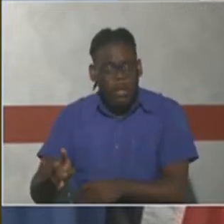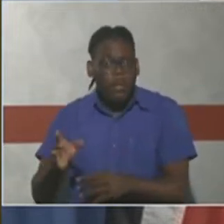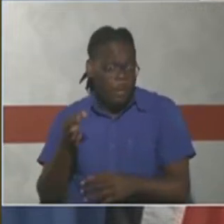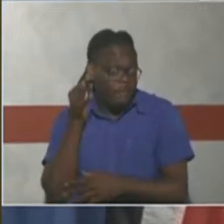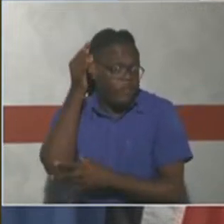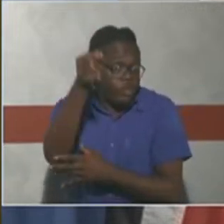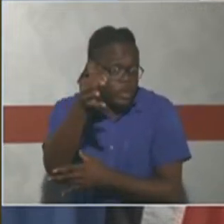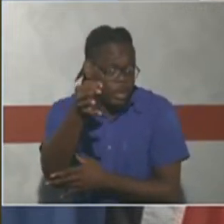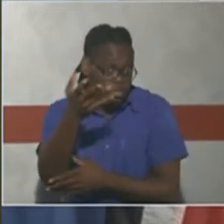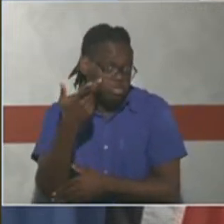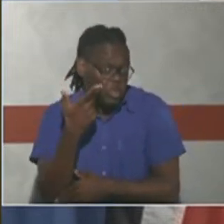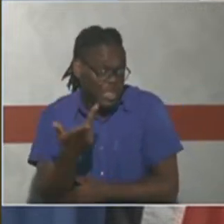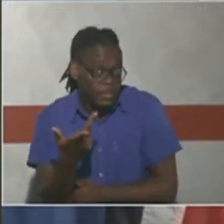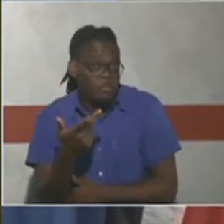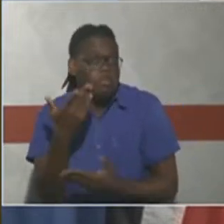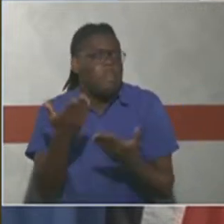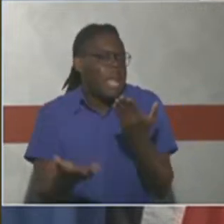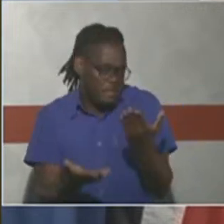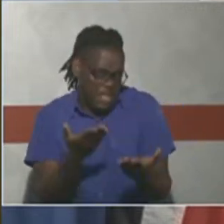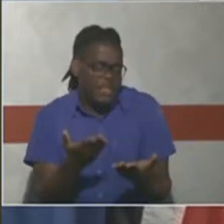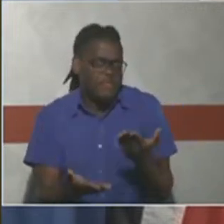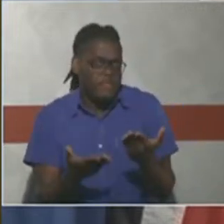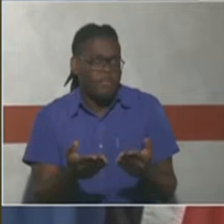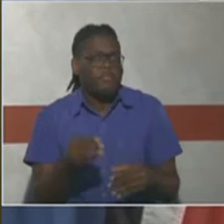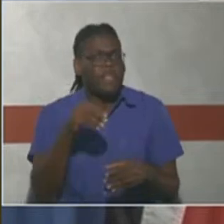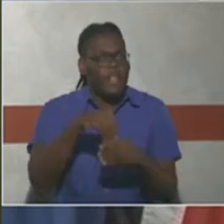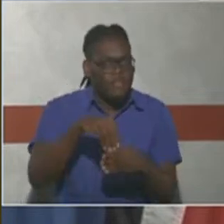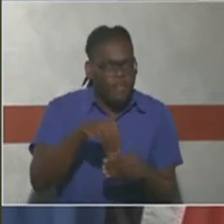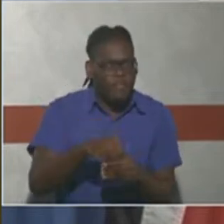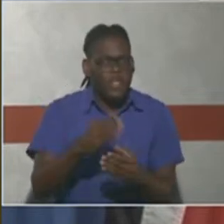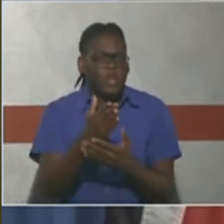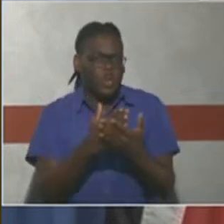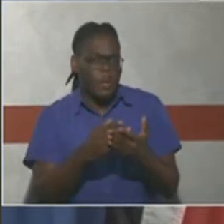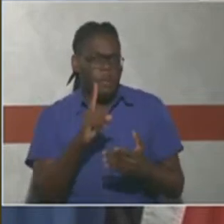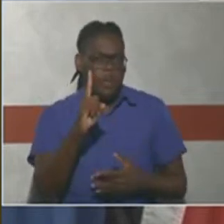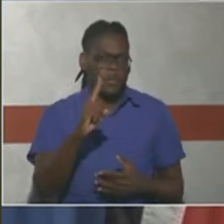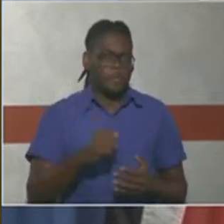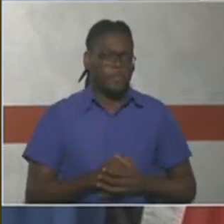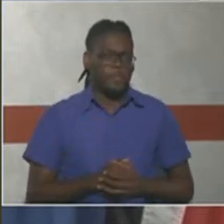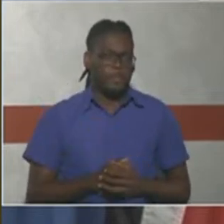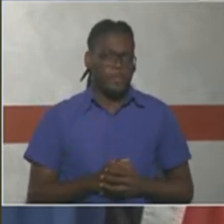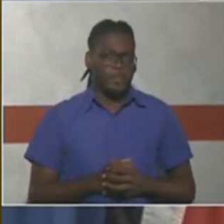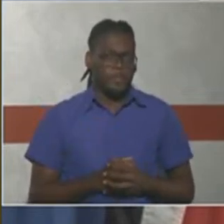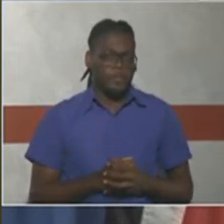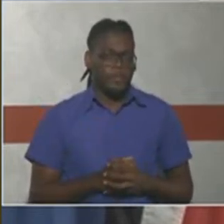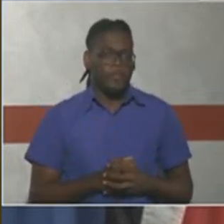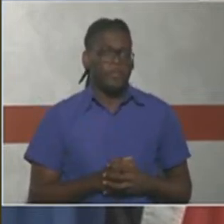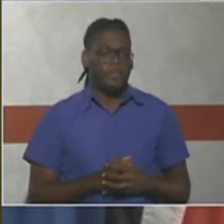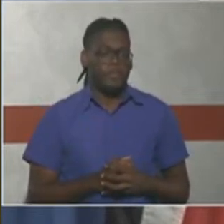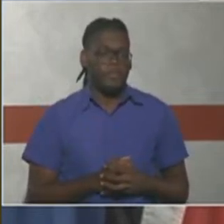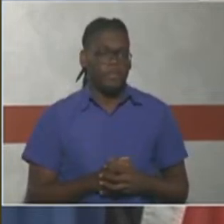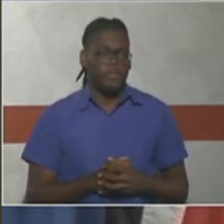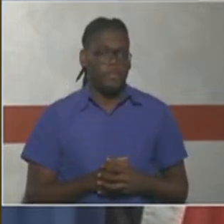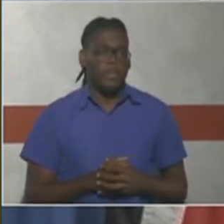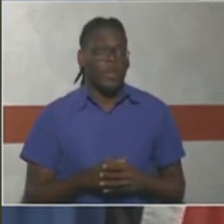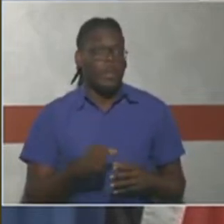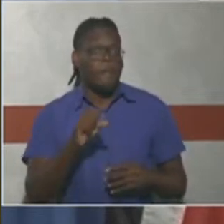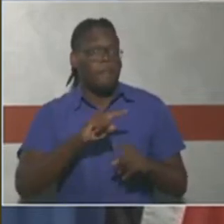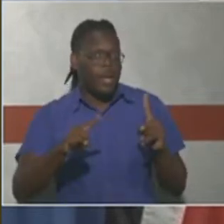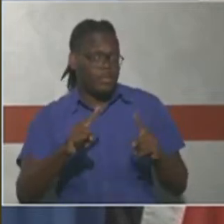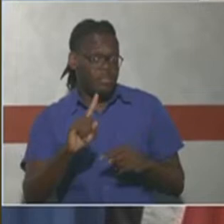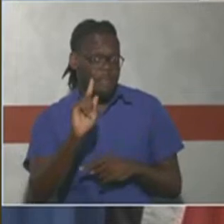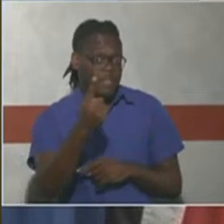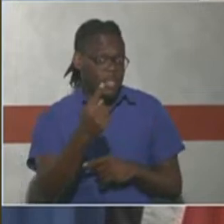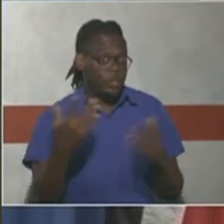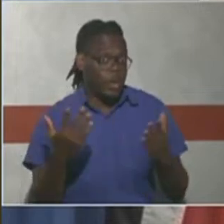equipment, right? And all that will depend on what's available. But the first hurdle is to be able to sustain your